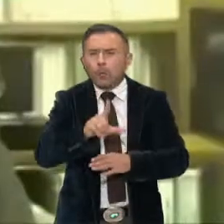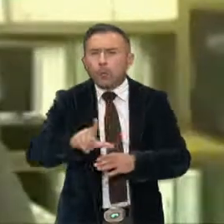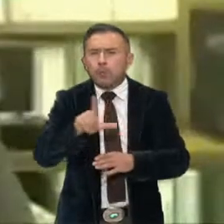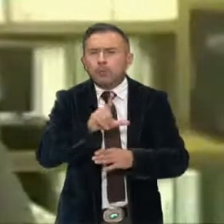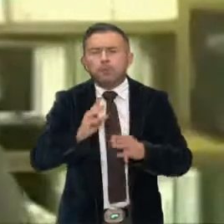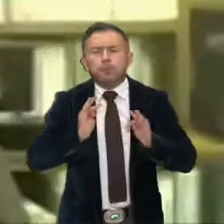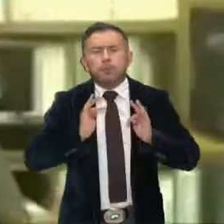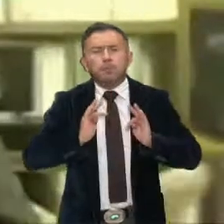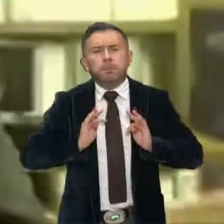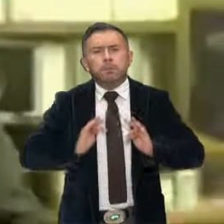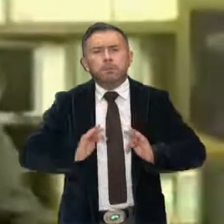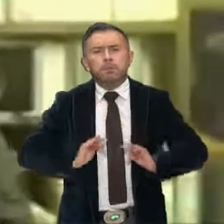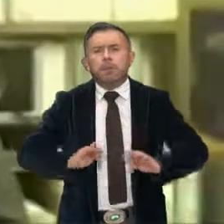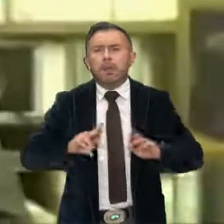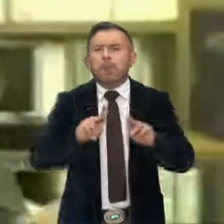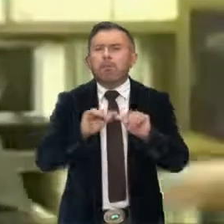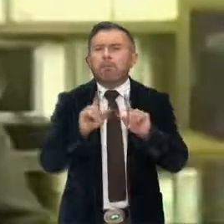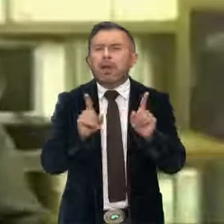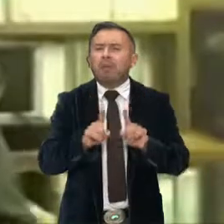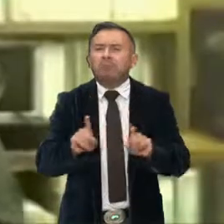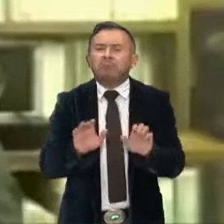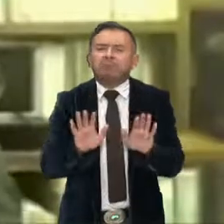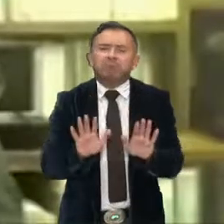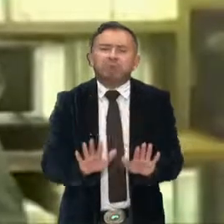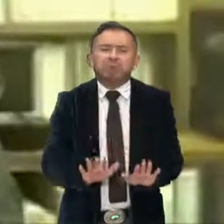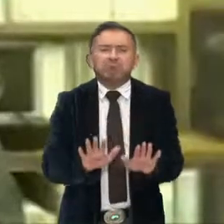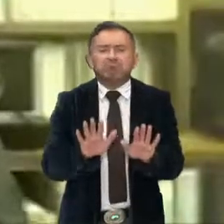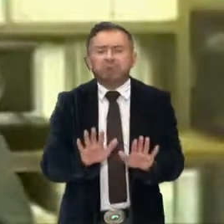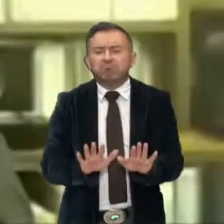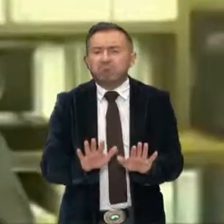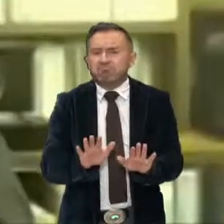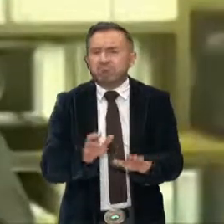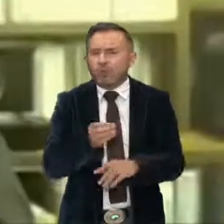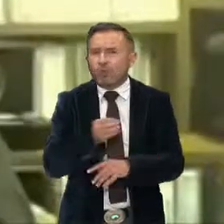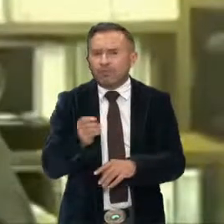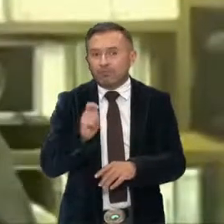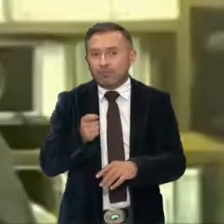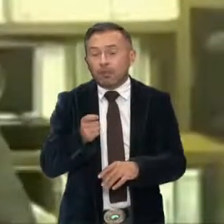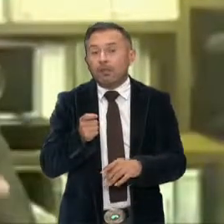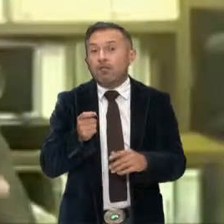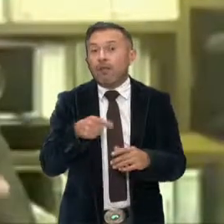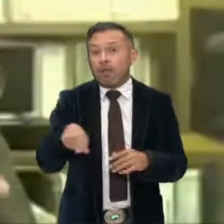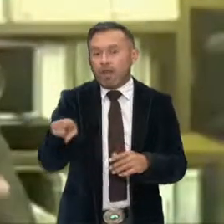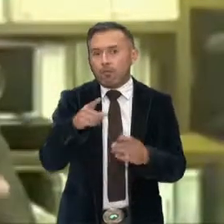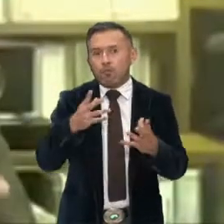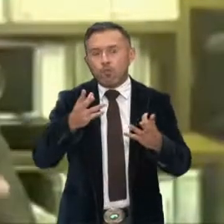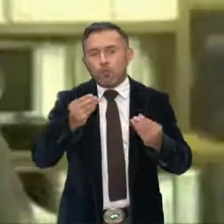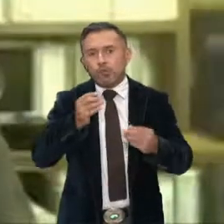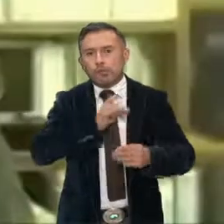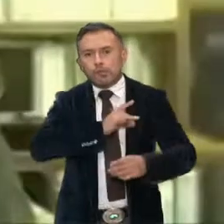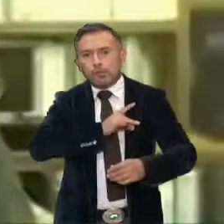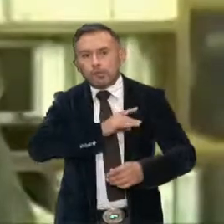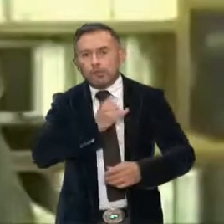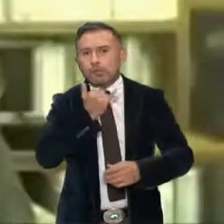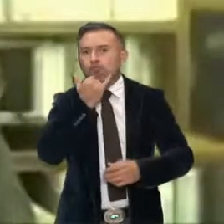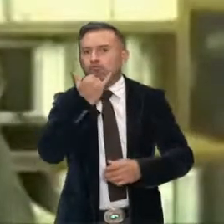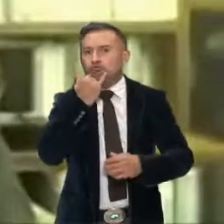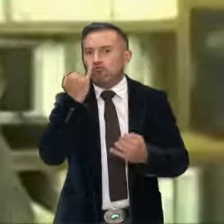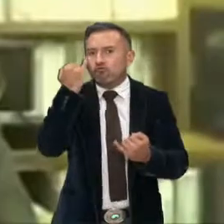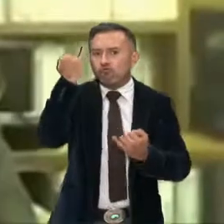the elections day, Monday was very peaceful as well. This is when where we share information,